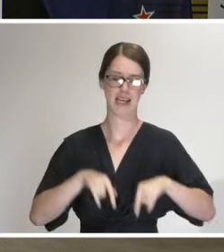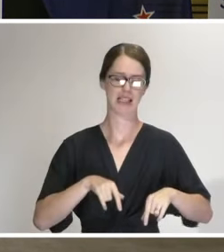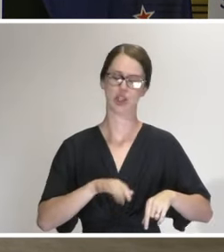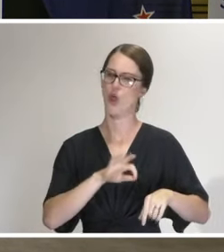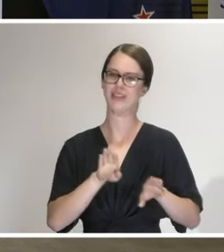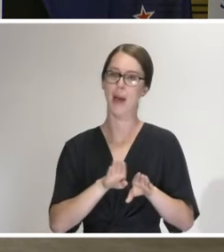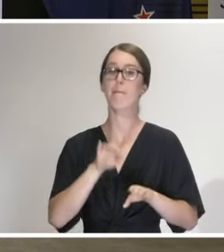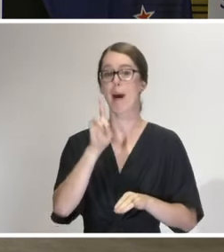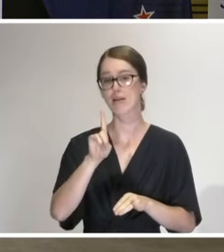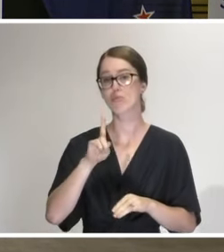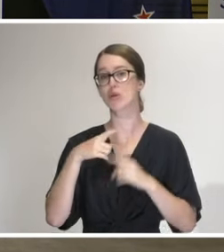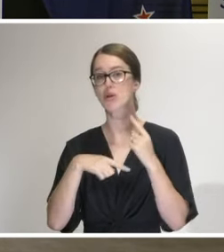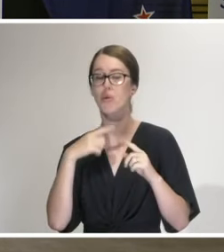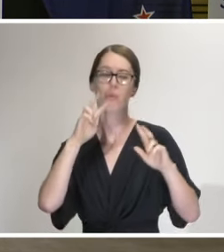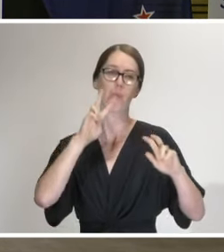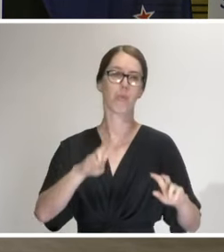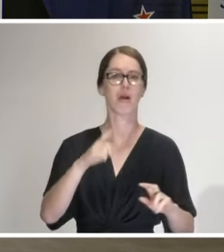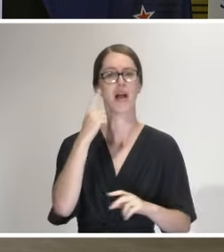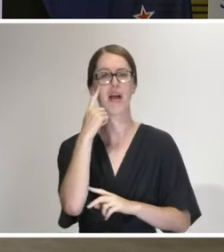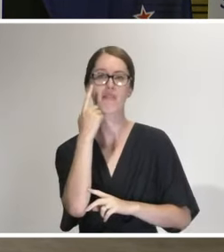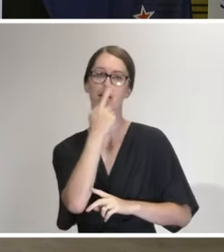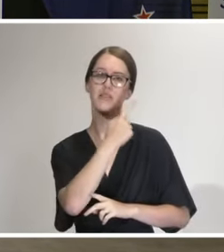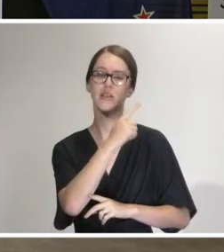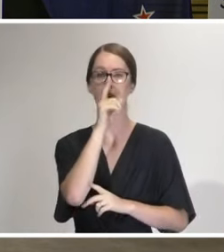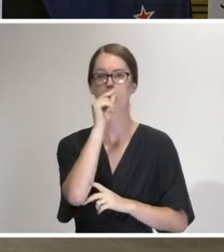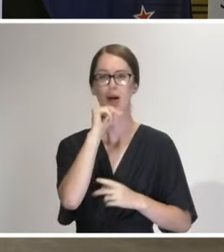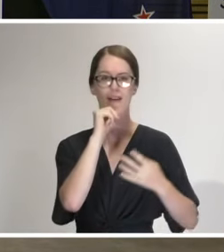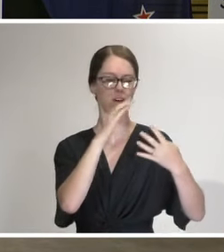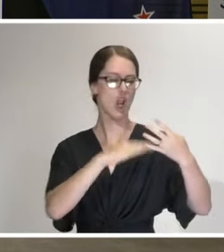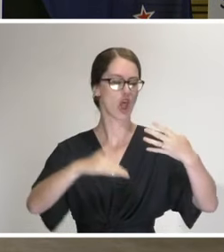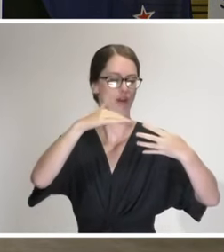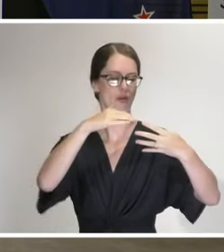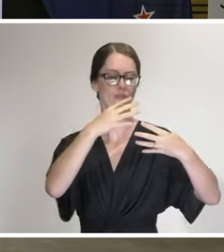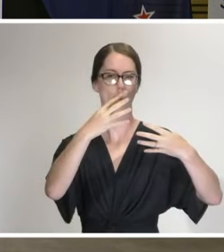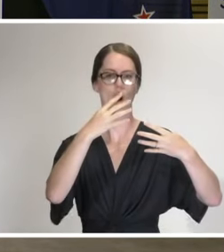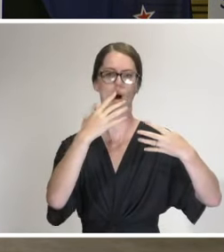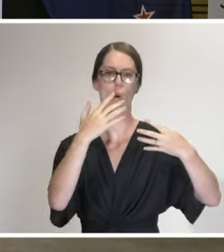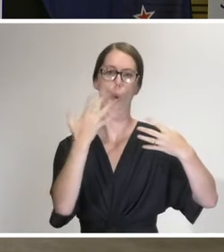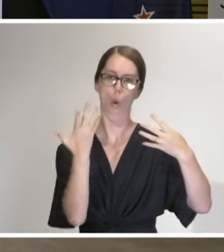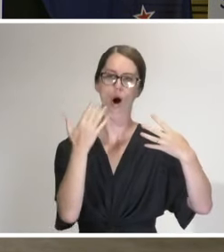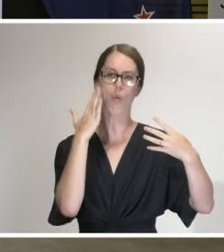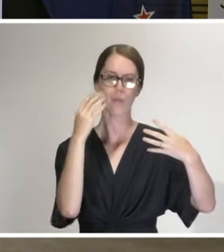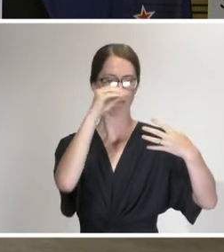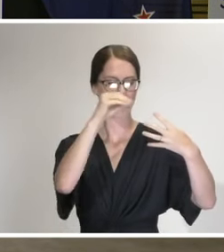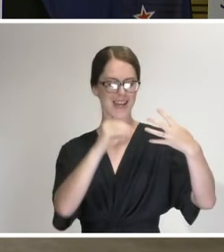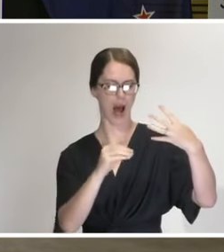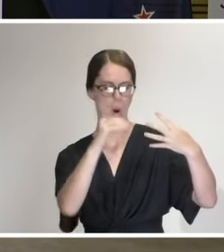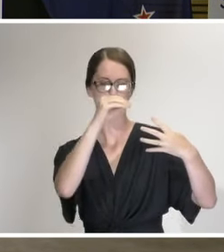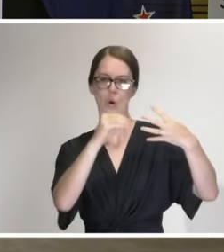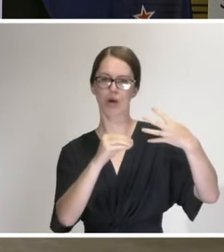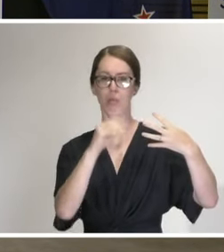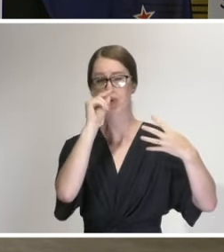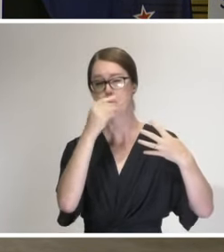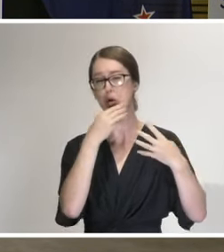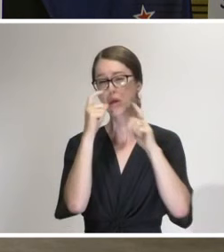position. However, we continue to look at whether either in Alert Level 4 or when we move out of Alert Level 4, the use